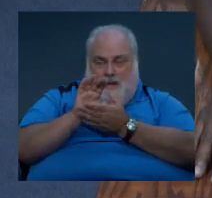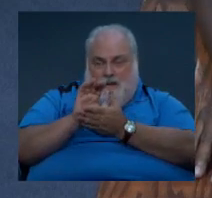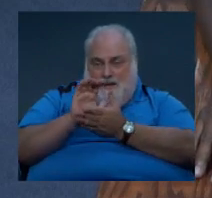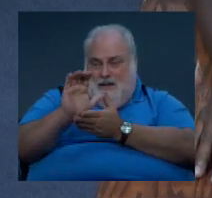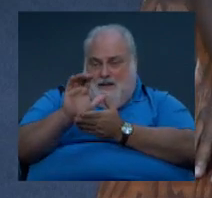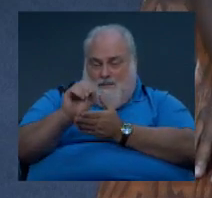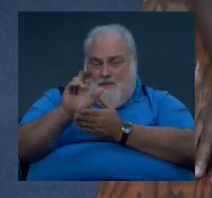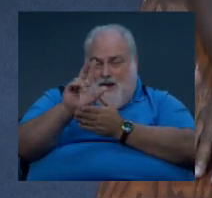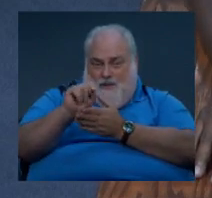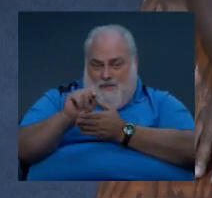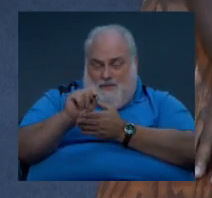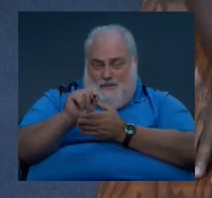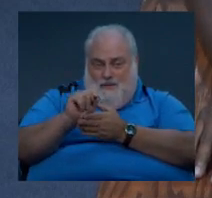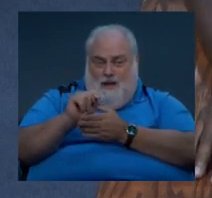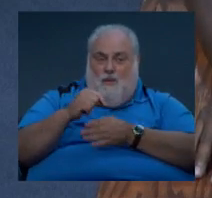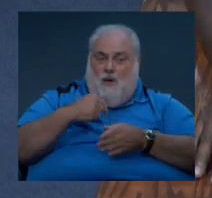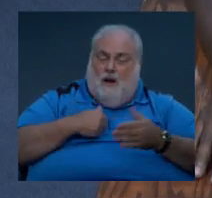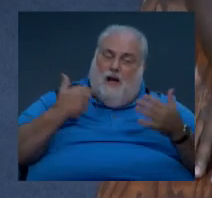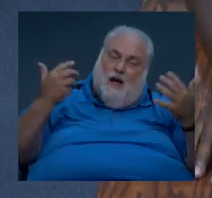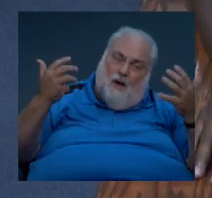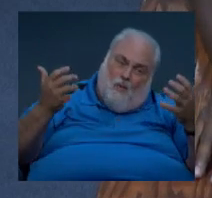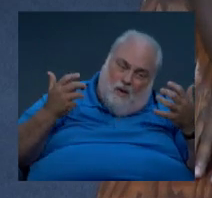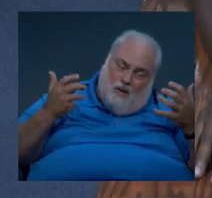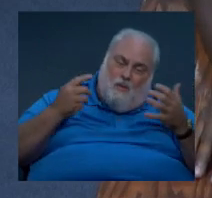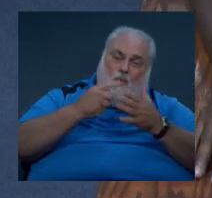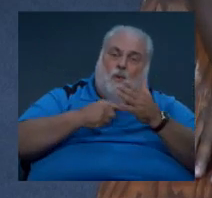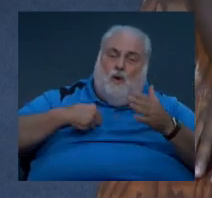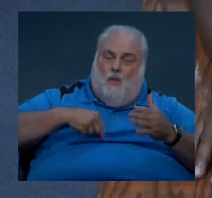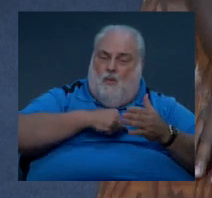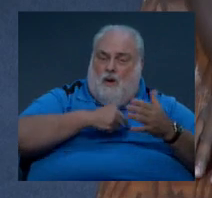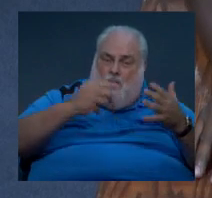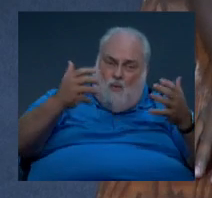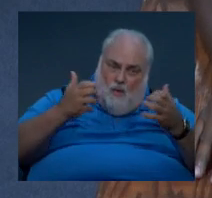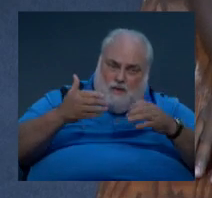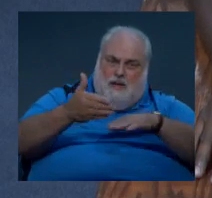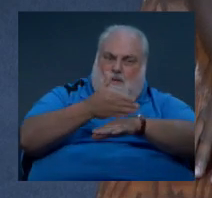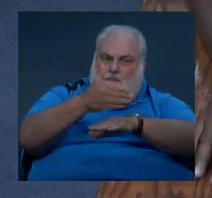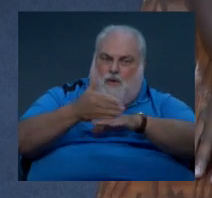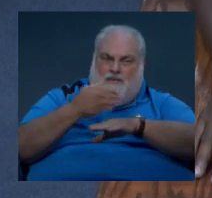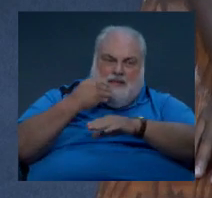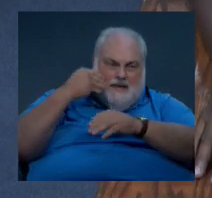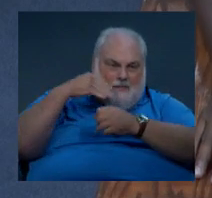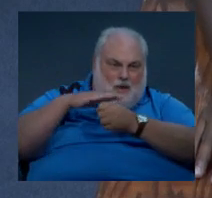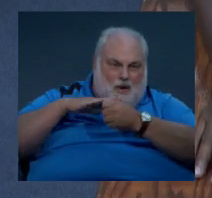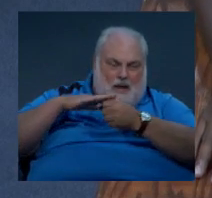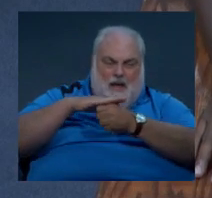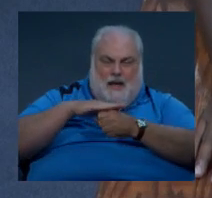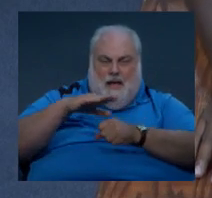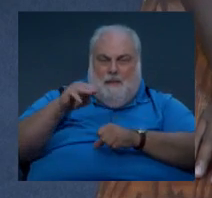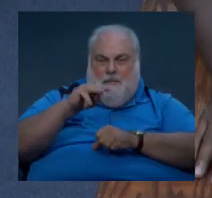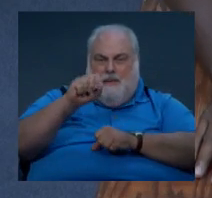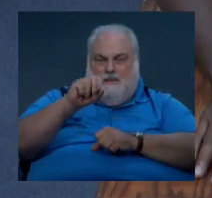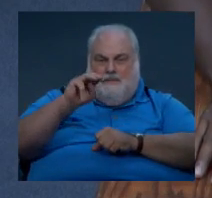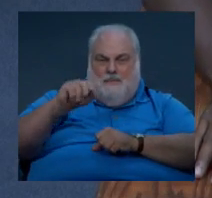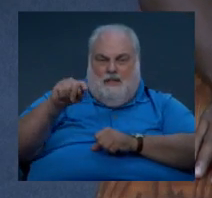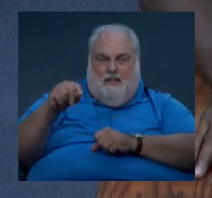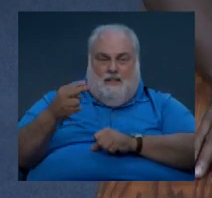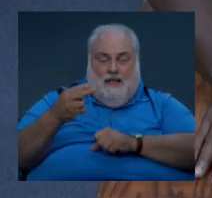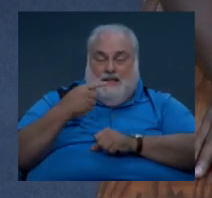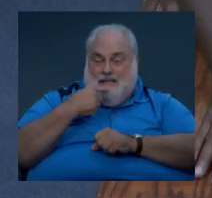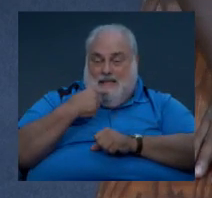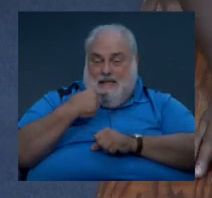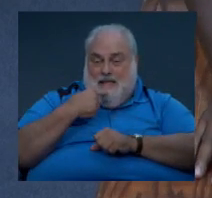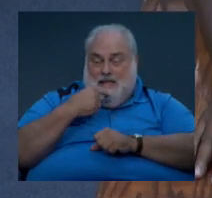neighborhood. But what we want, is to improve our neighborhood. And Ms. Smith has said that